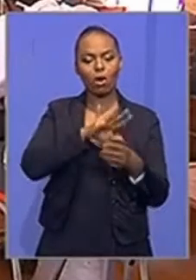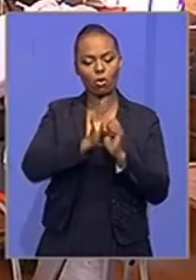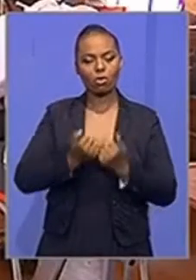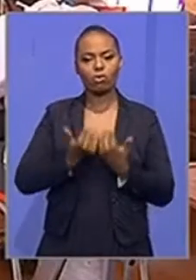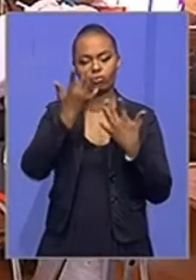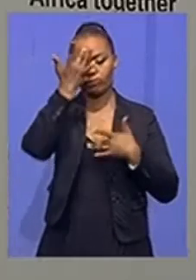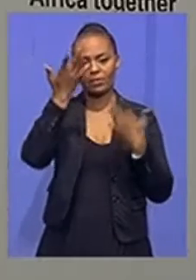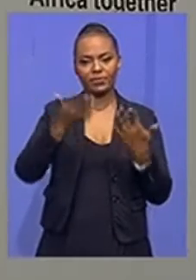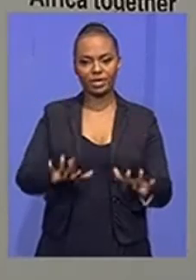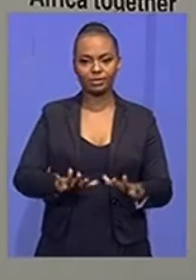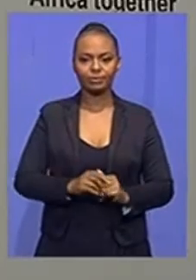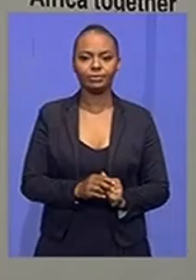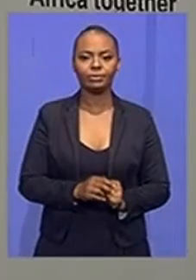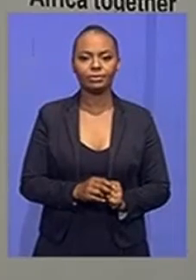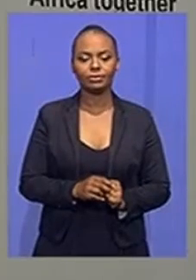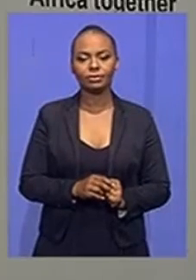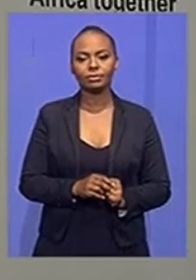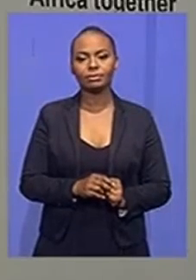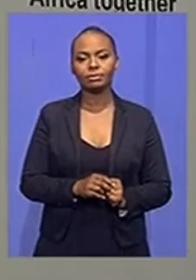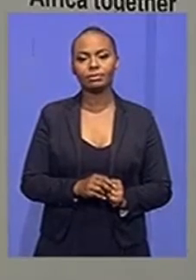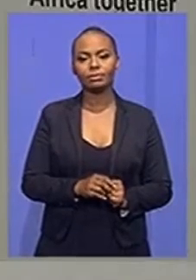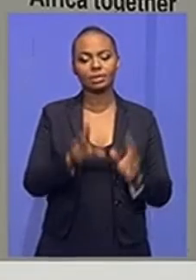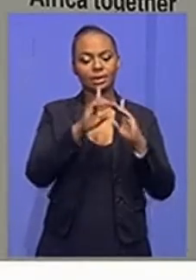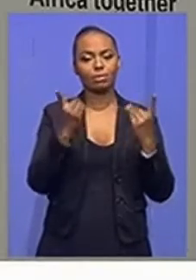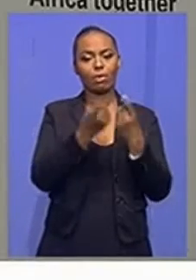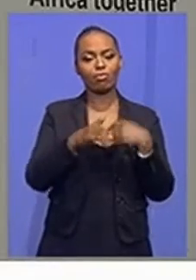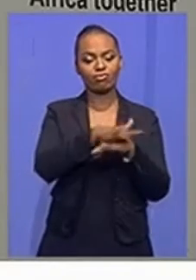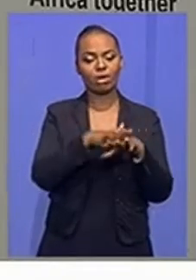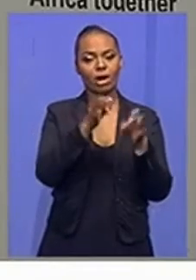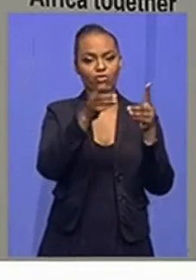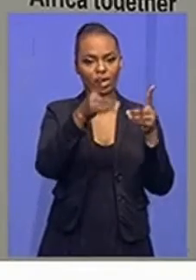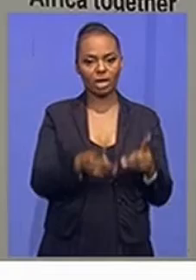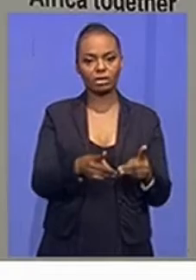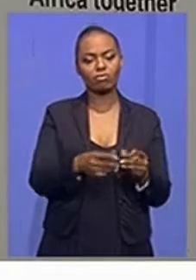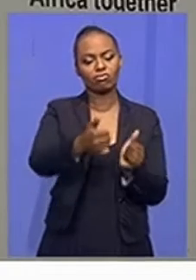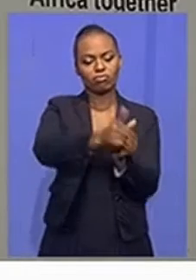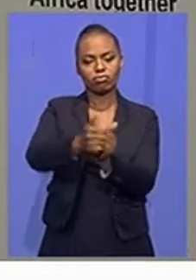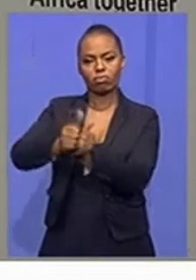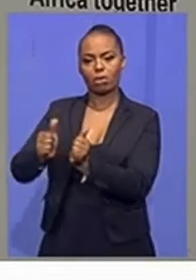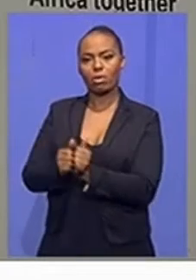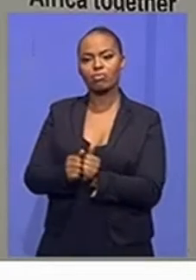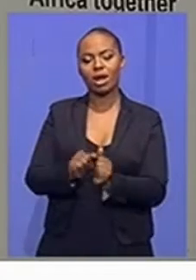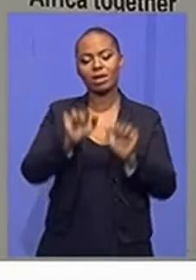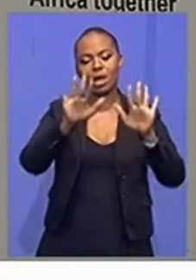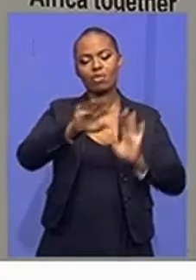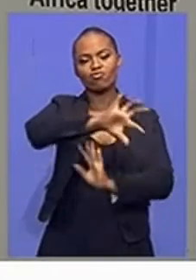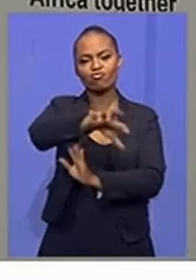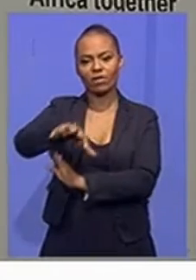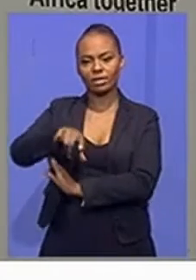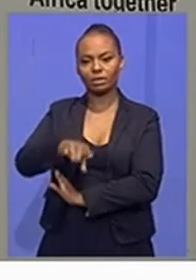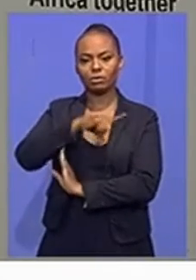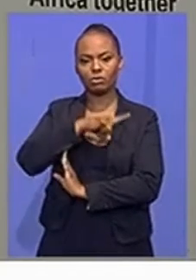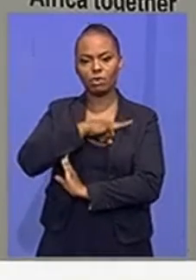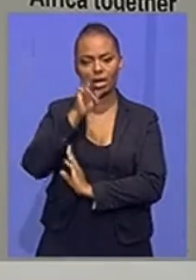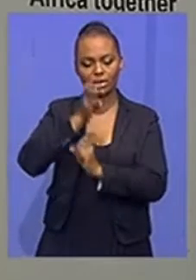COVID-19. The DBE will work closely with all the 9 provinces of education departments to establish